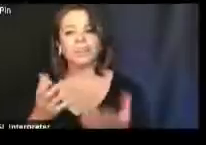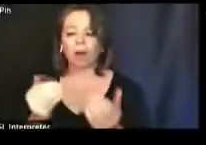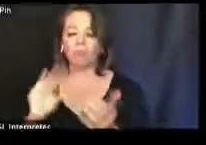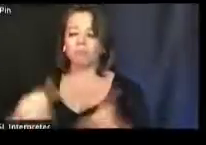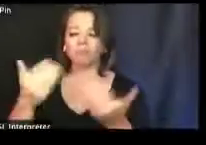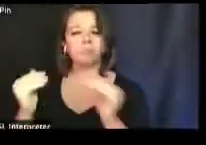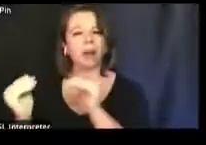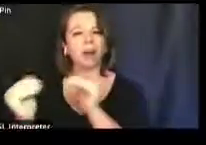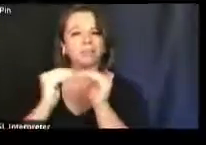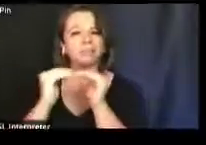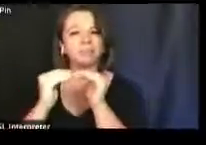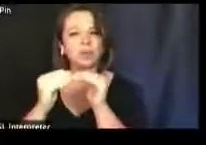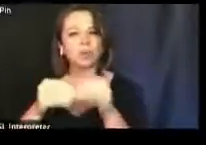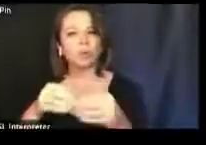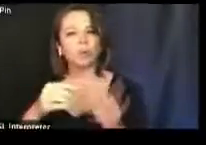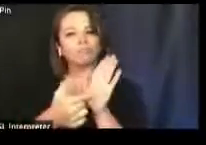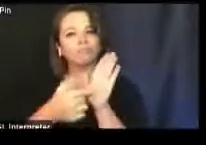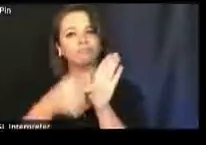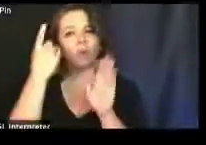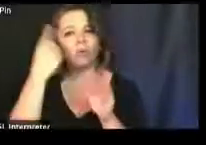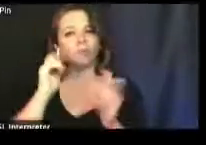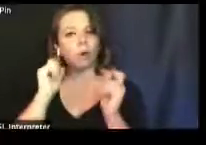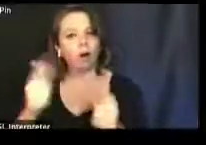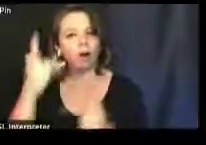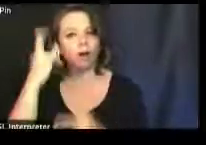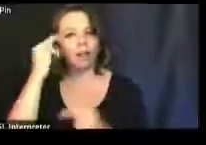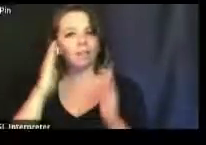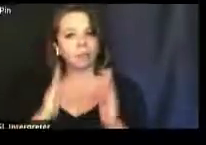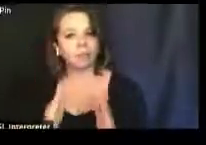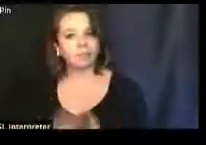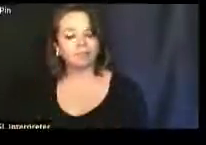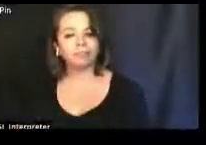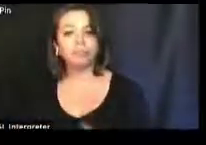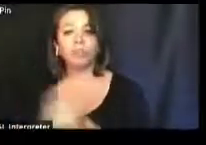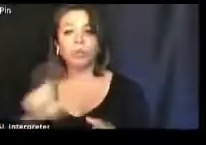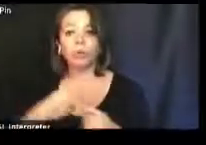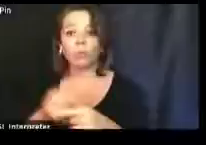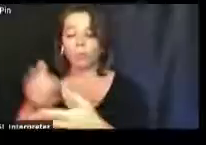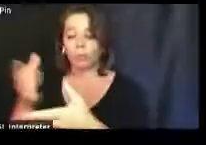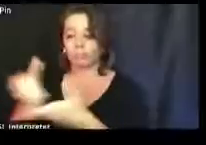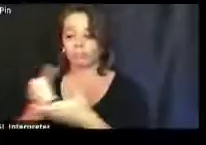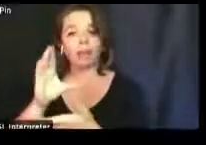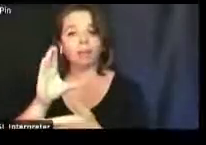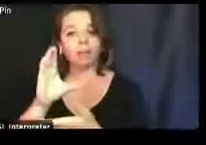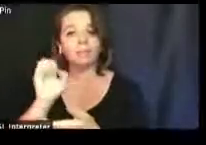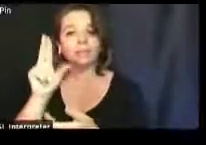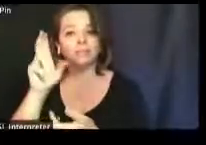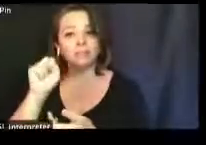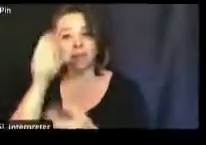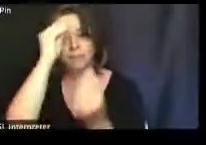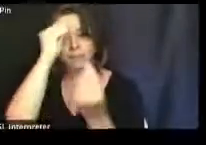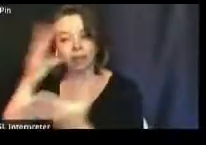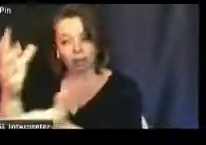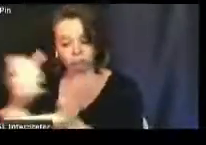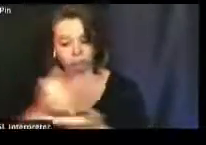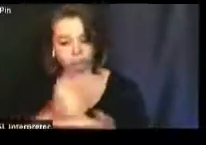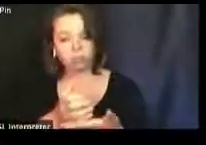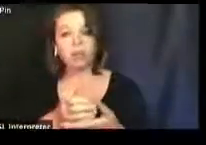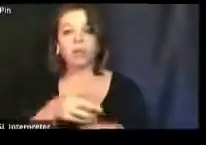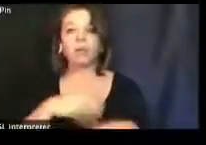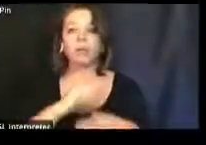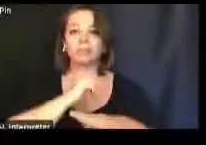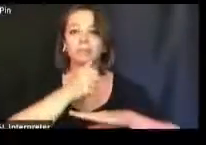representation for all Californians. When we receive census data, the commission begins drawing maps using 6 line